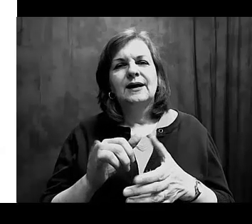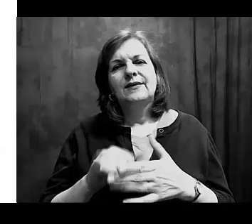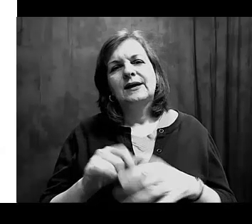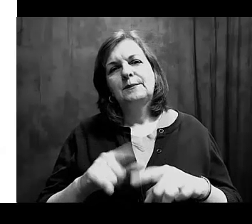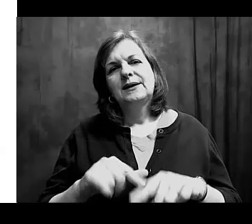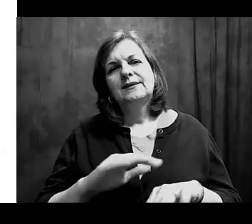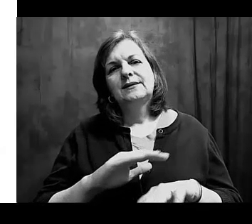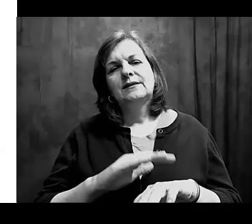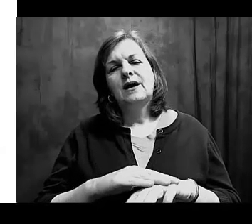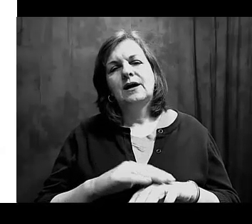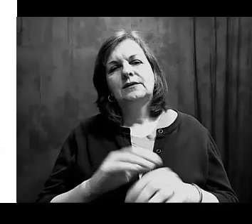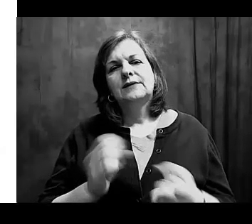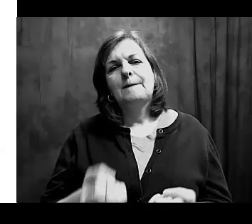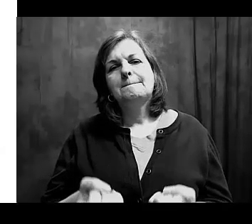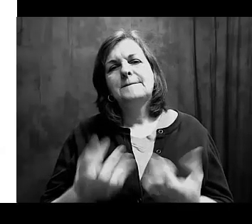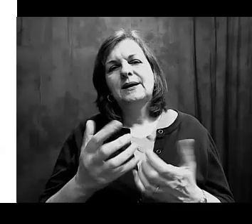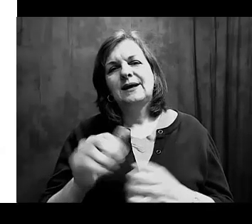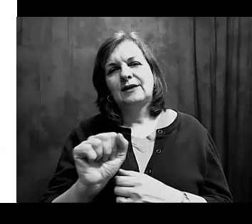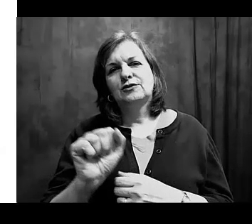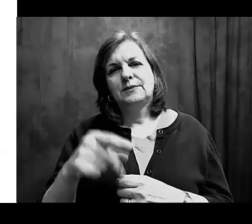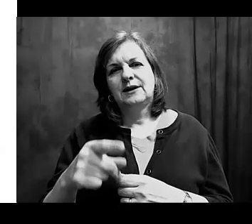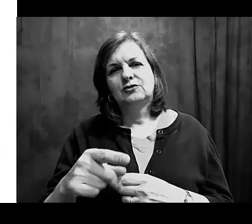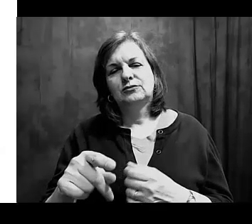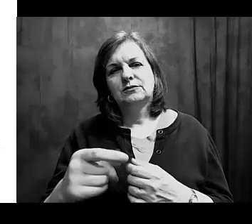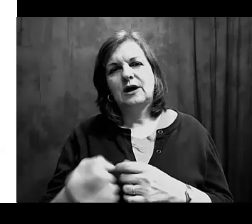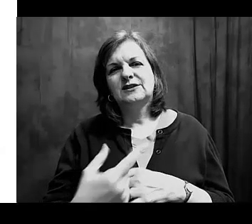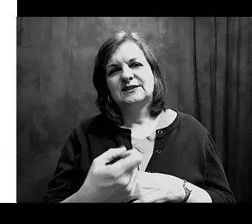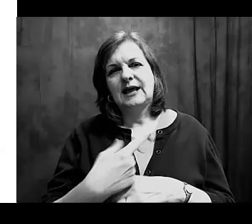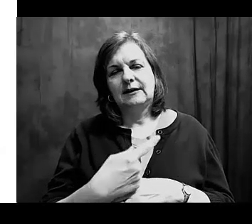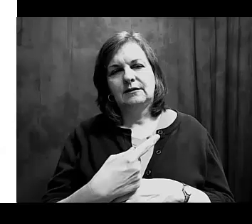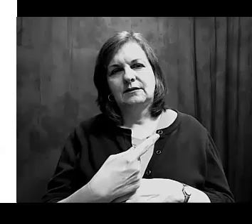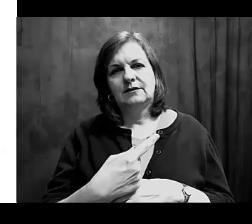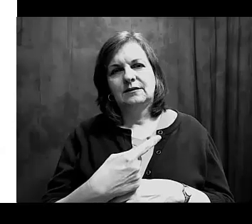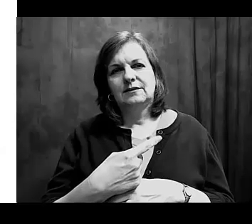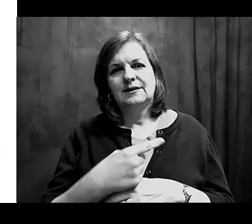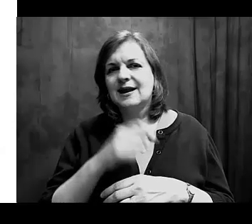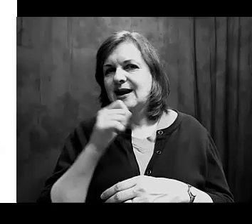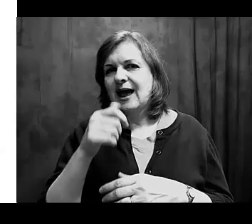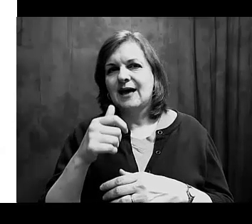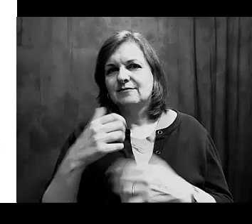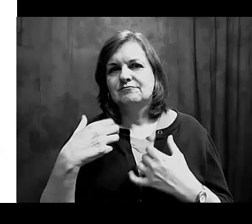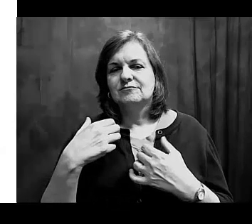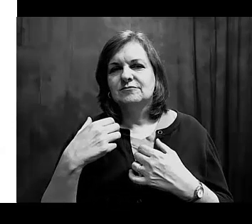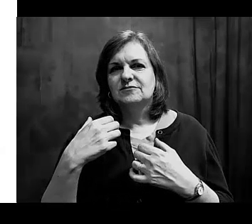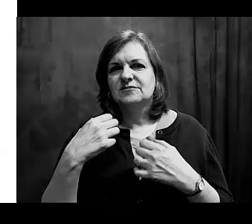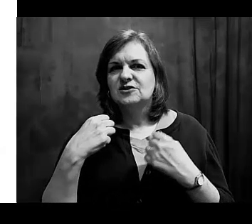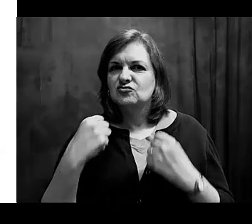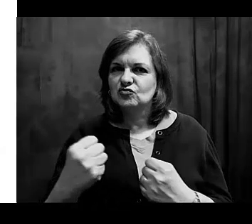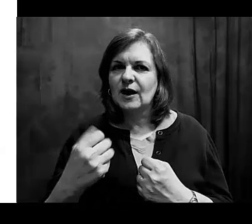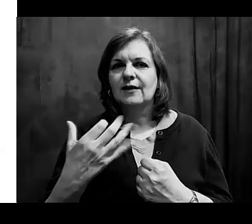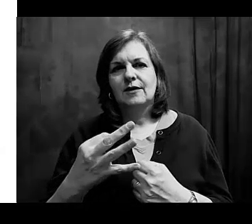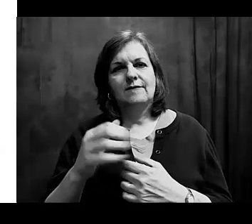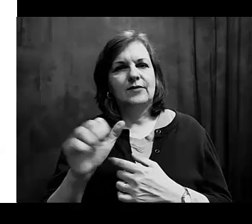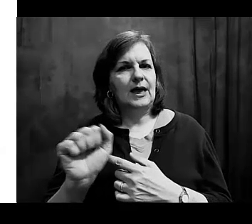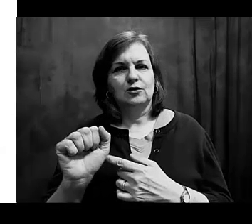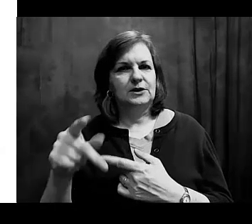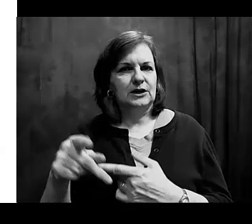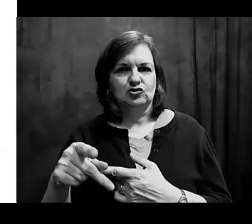responding to these signals, whether they be chemical, like taste and smell, electrical, like